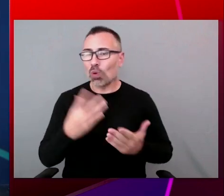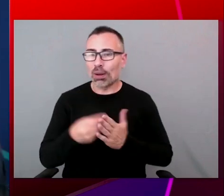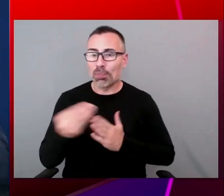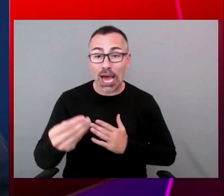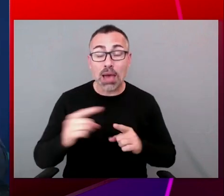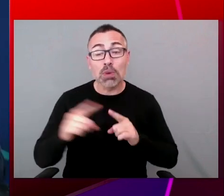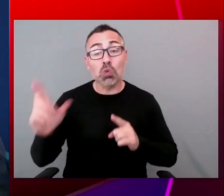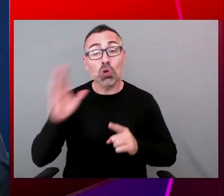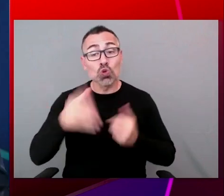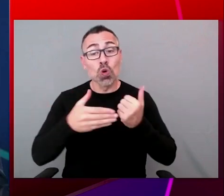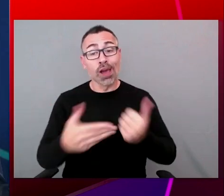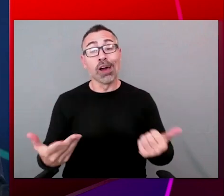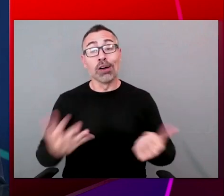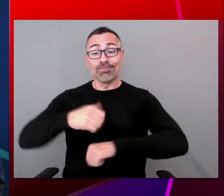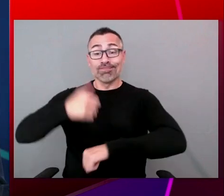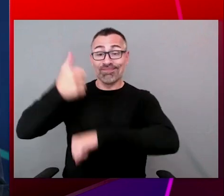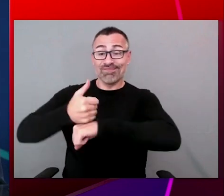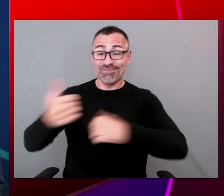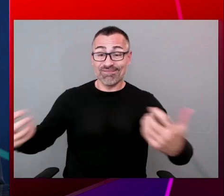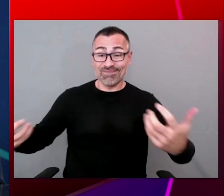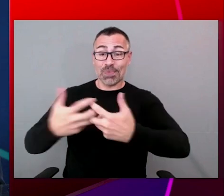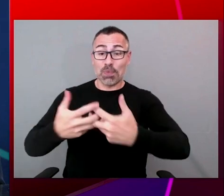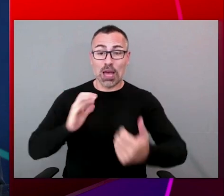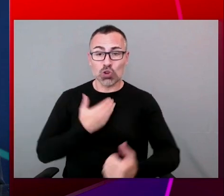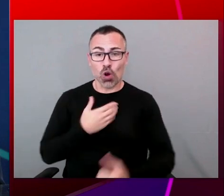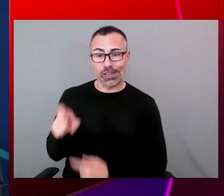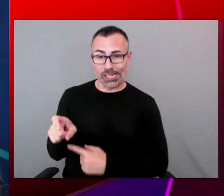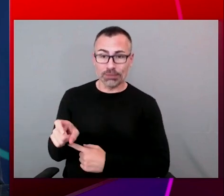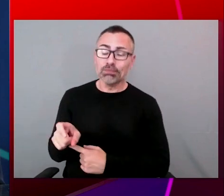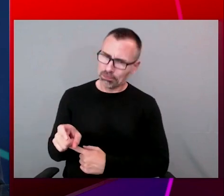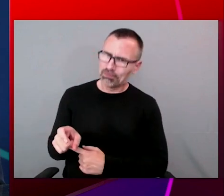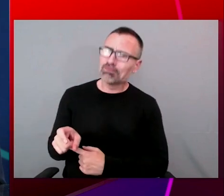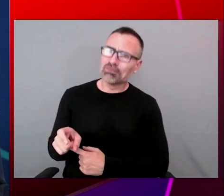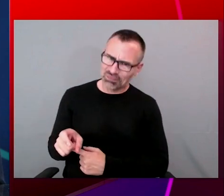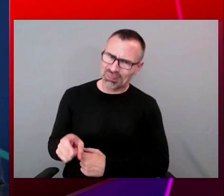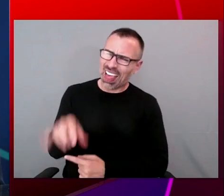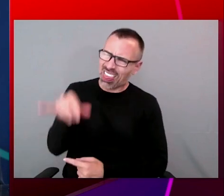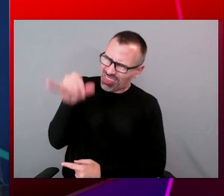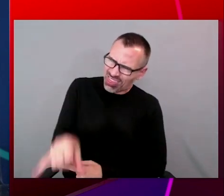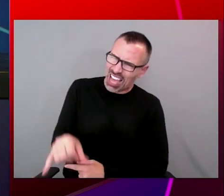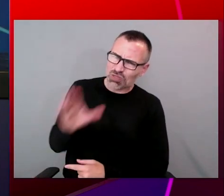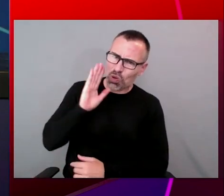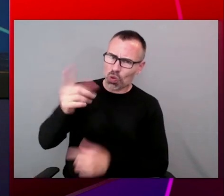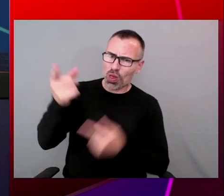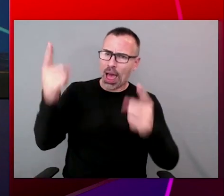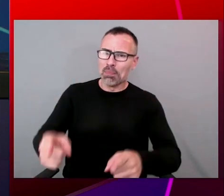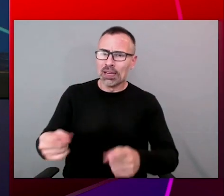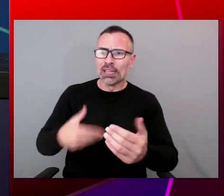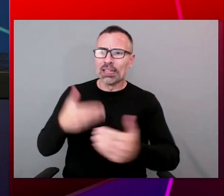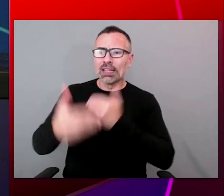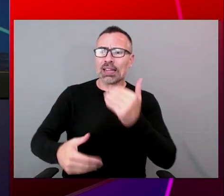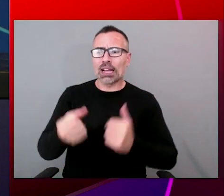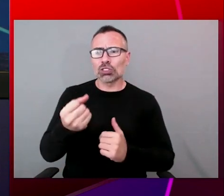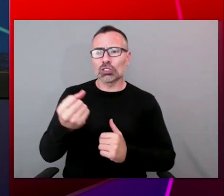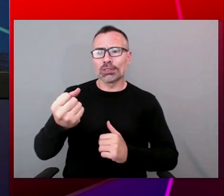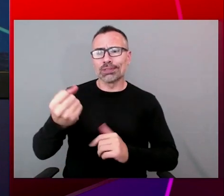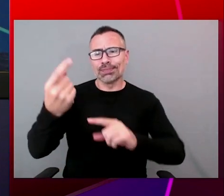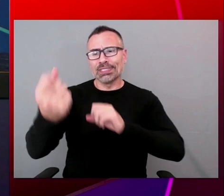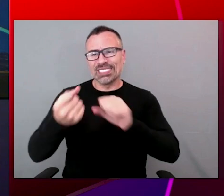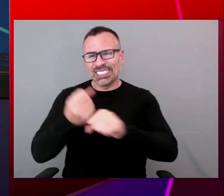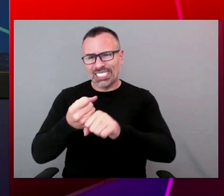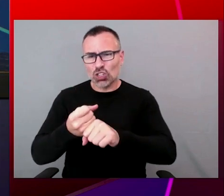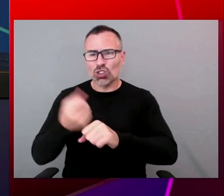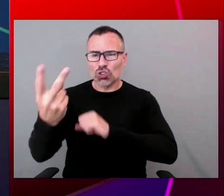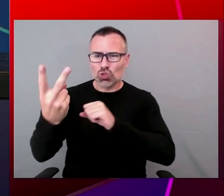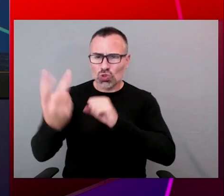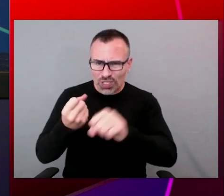need? I kind of see that's where this is going in the next 12 to 24 months. Yeah, where can customers go to